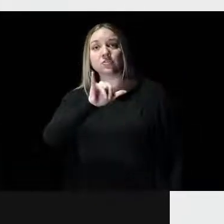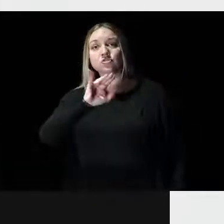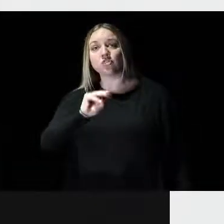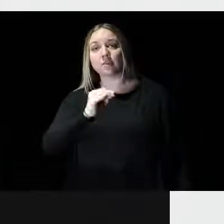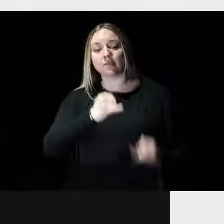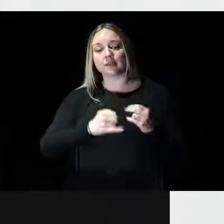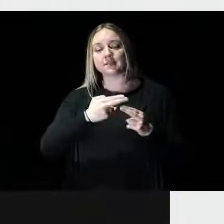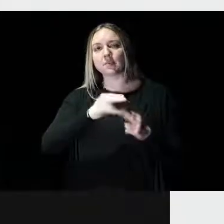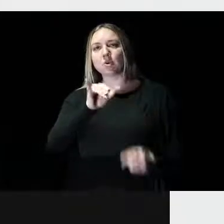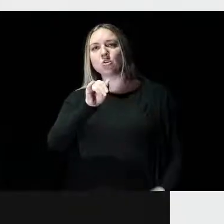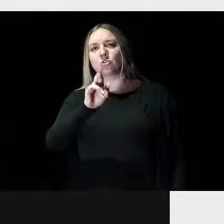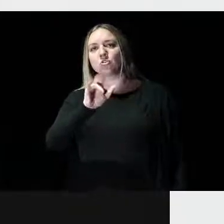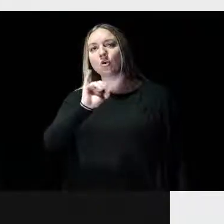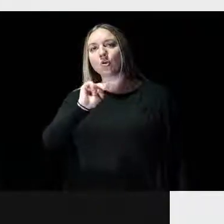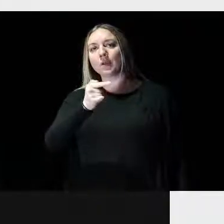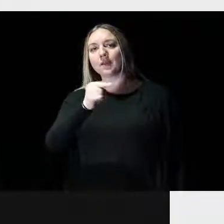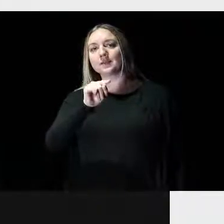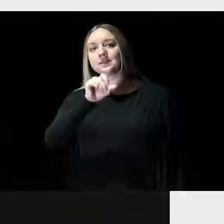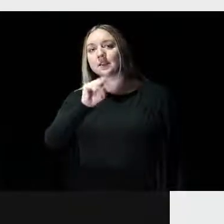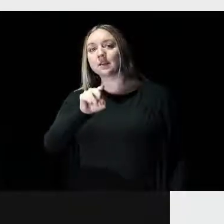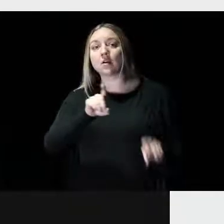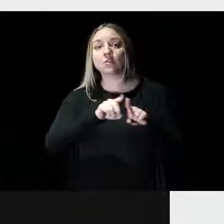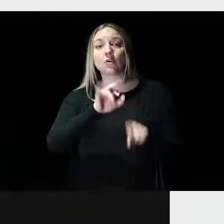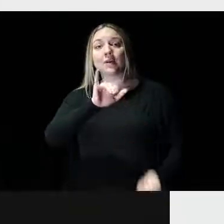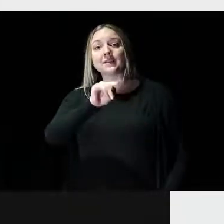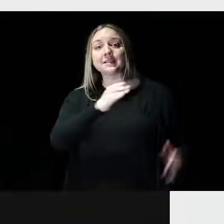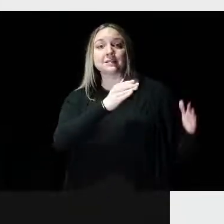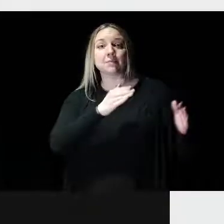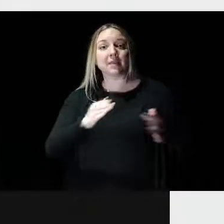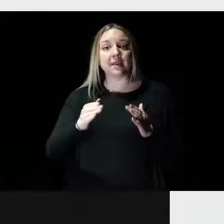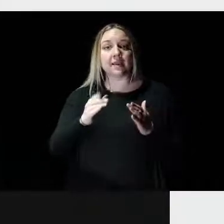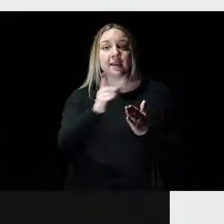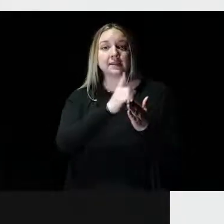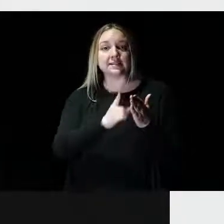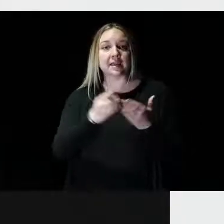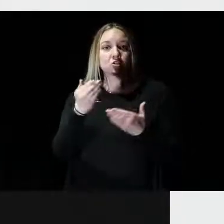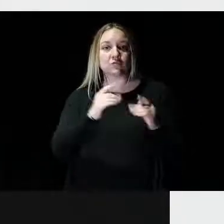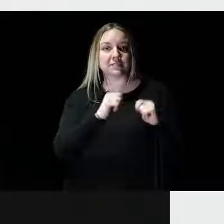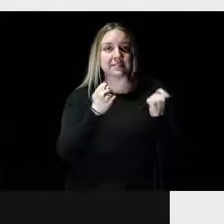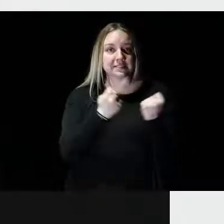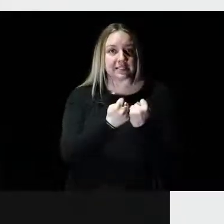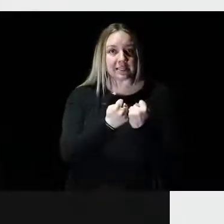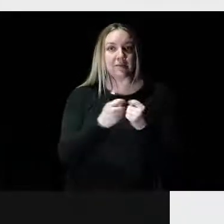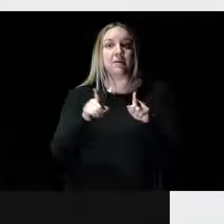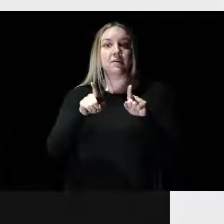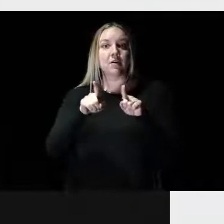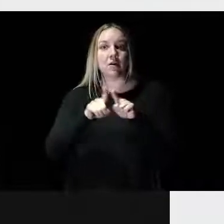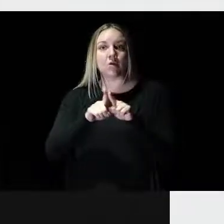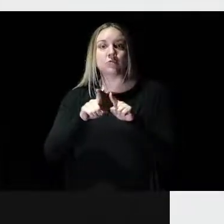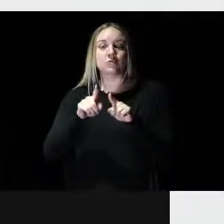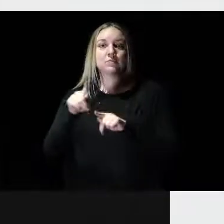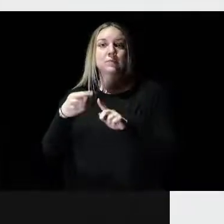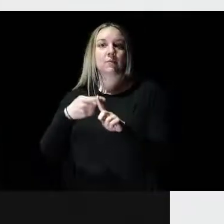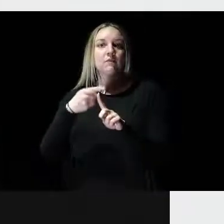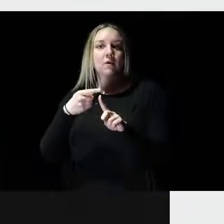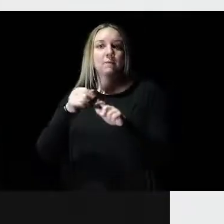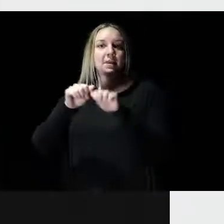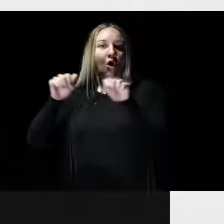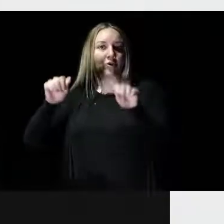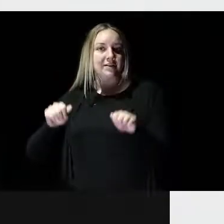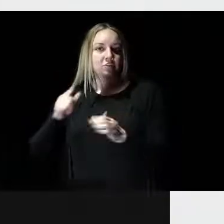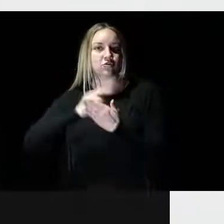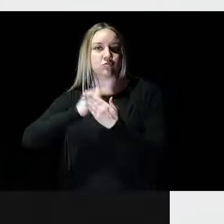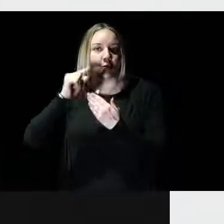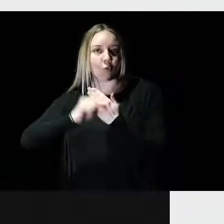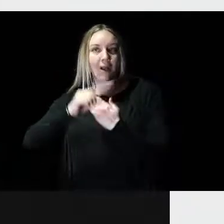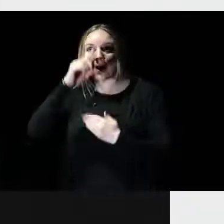RIT's Planning and Design Services team, as well as Dennis and Draco and our architecture program, who have helped make this afternoon's